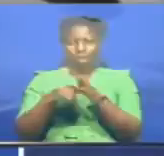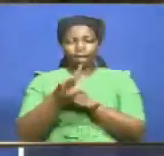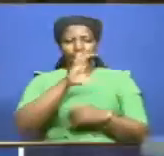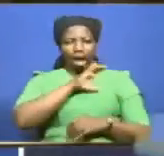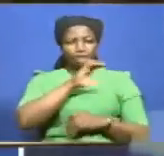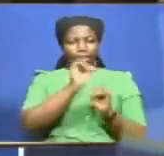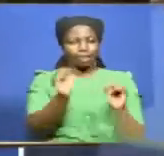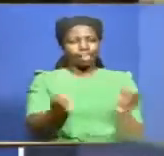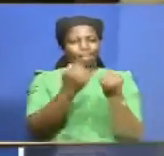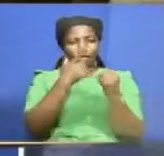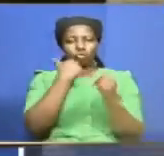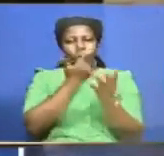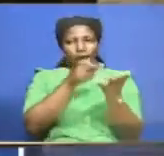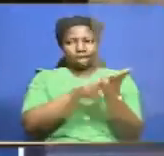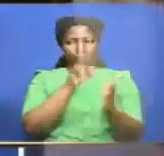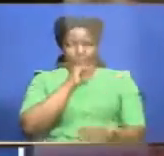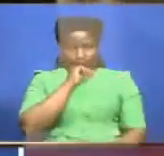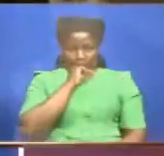registered.